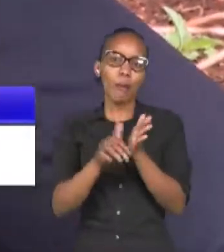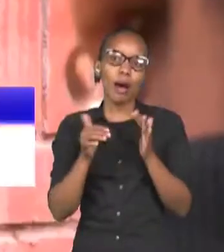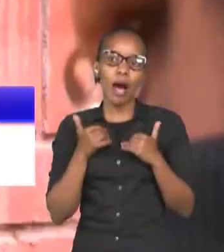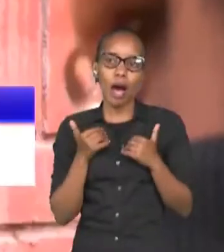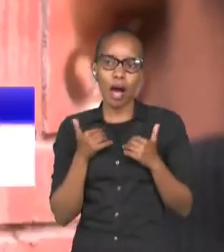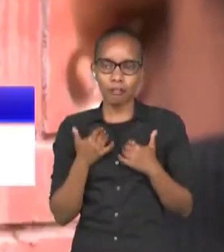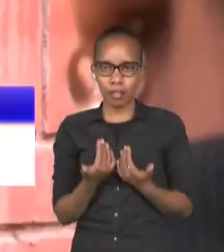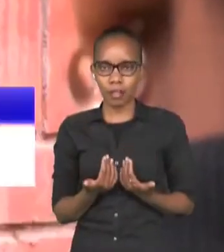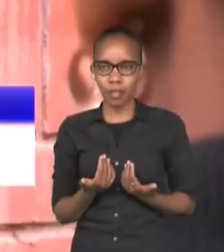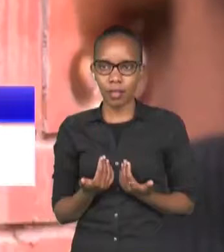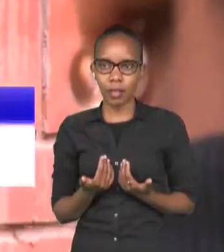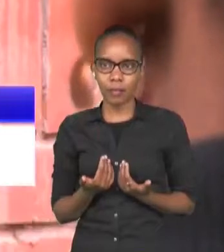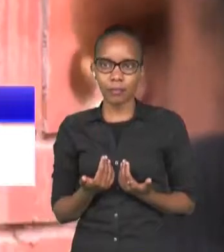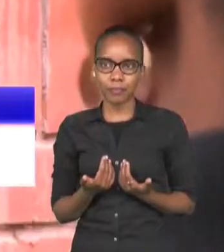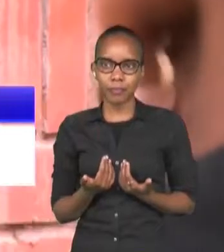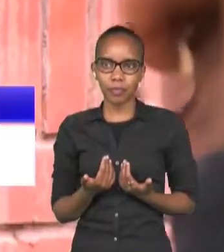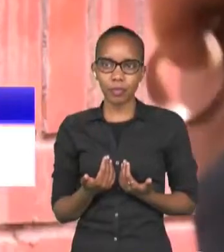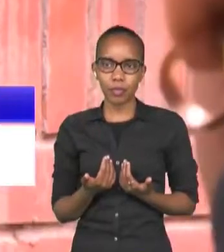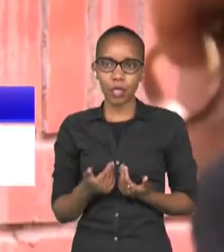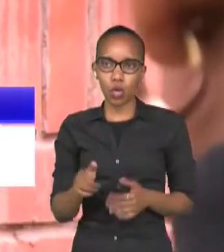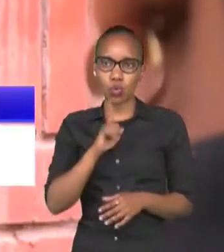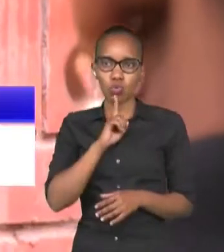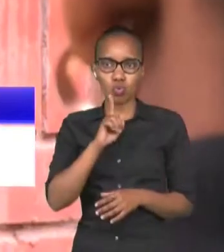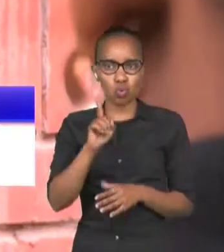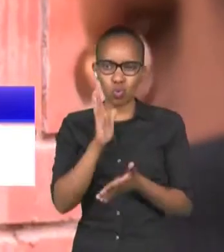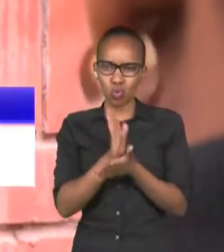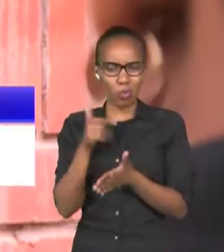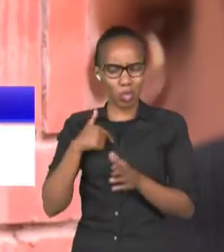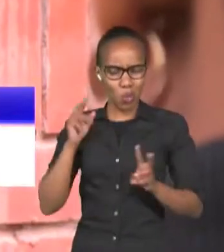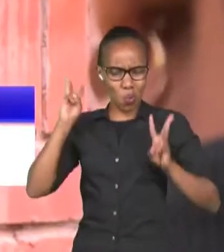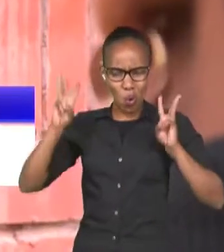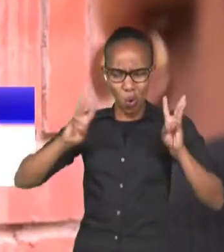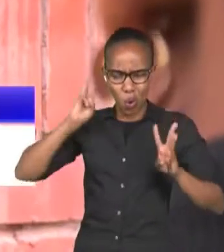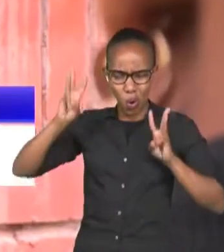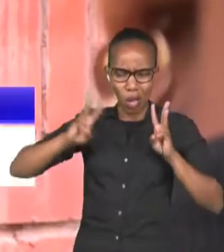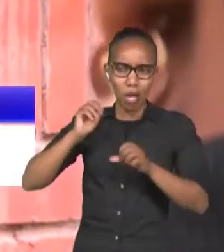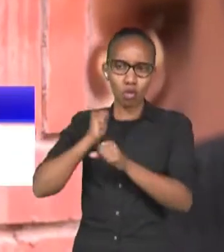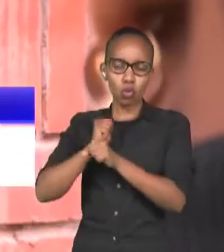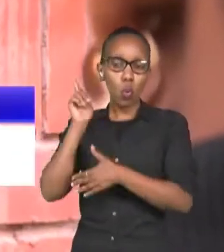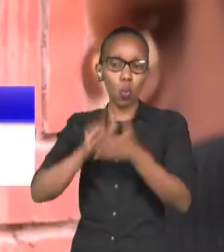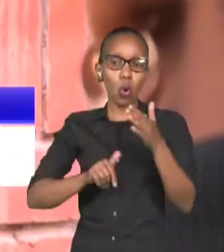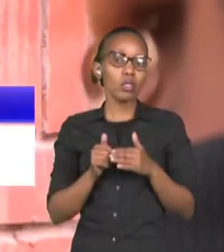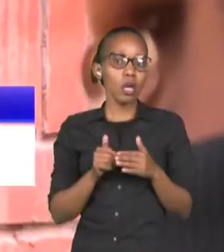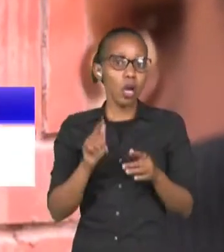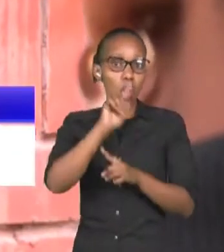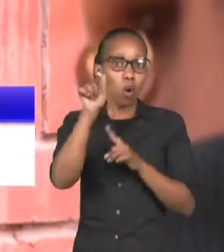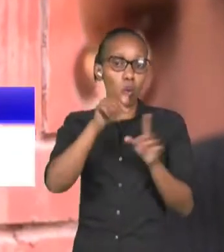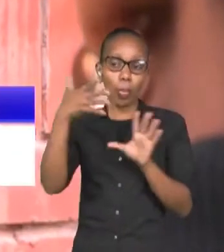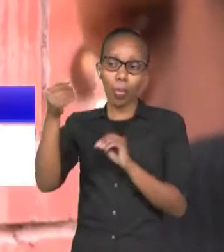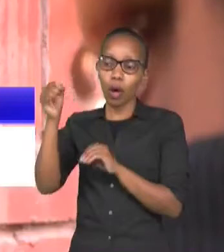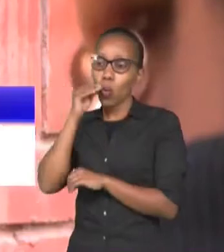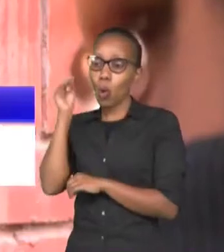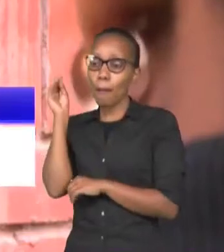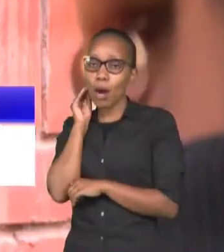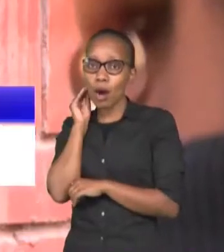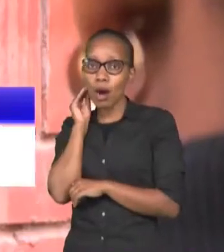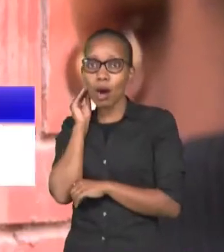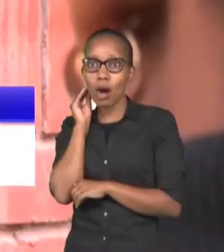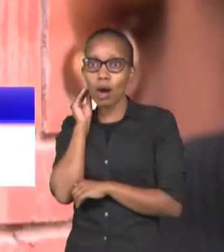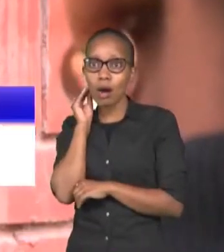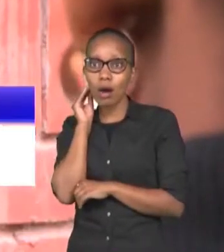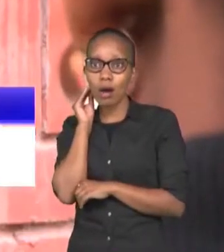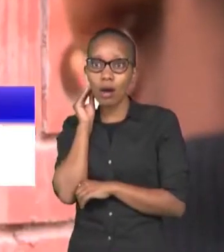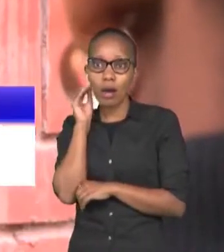was very foggy. So I was wondering what to do. When I left the hospital and went back home,